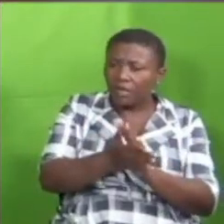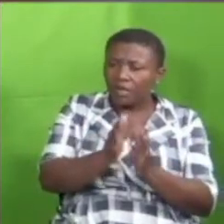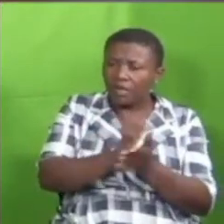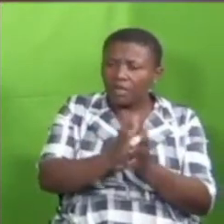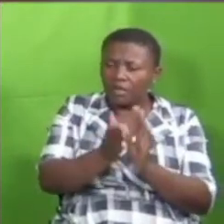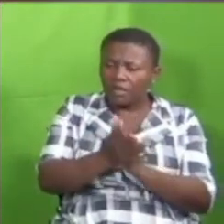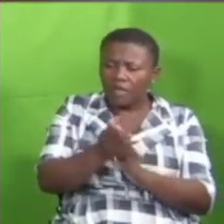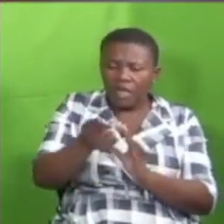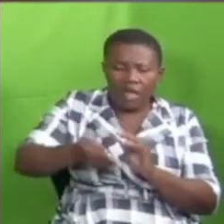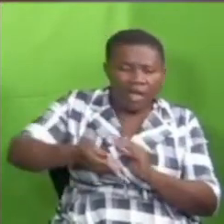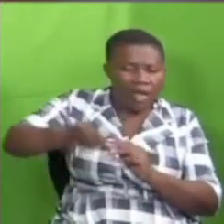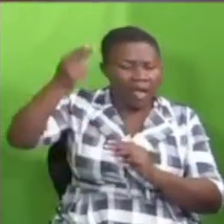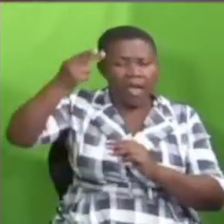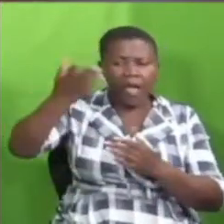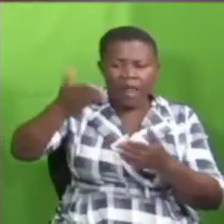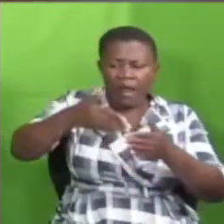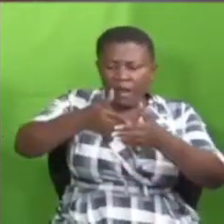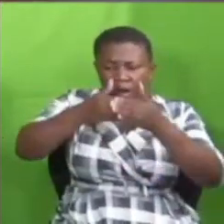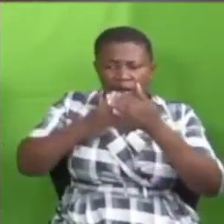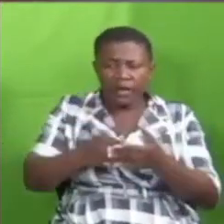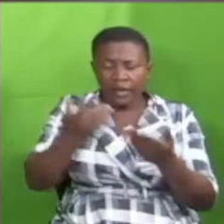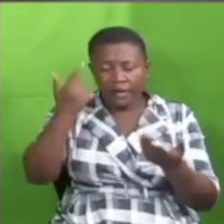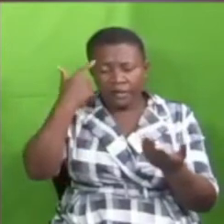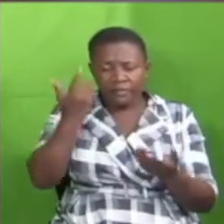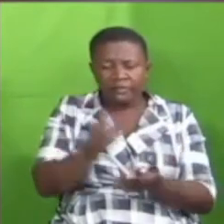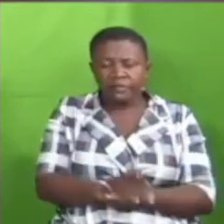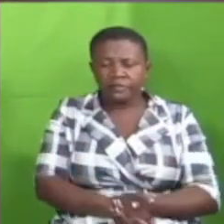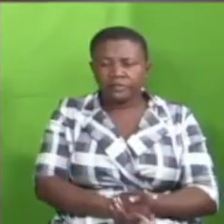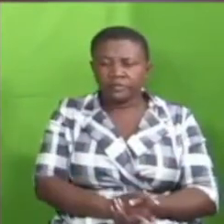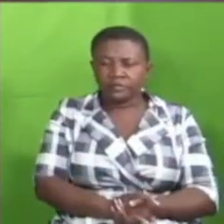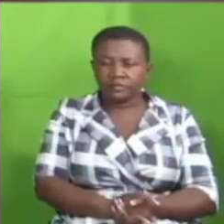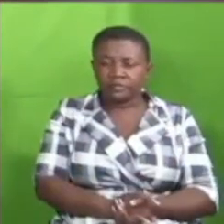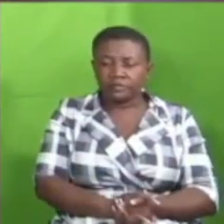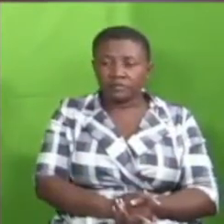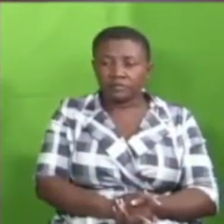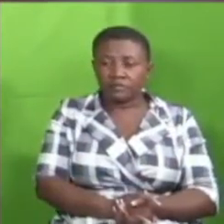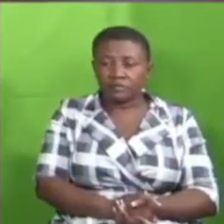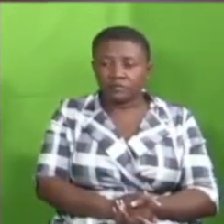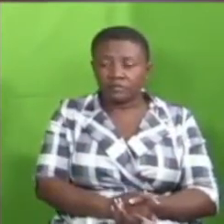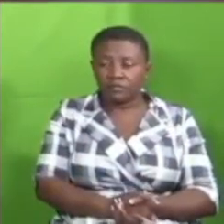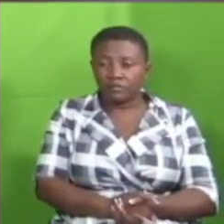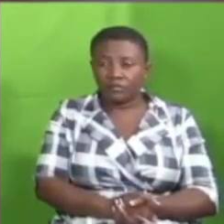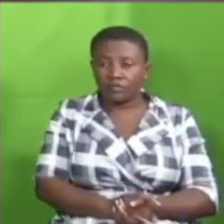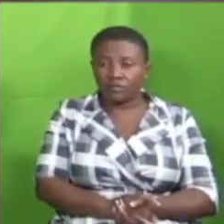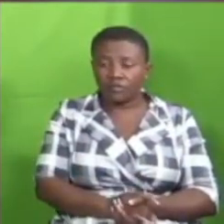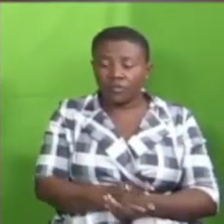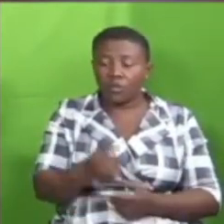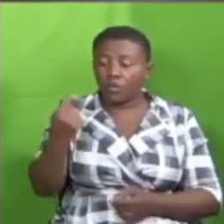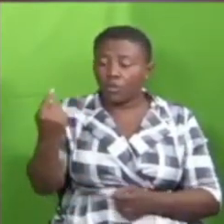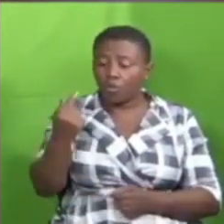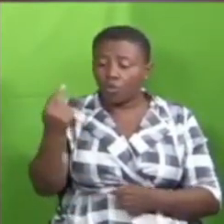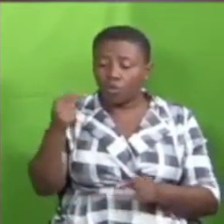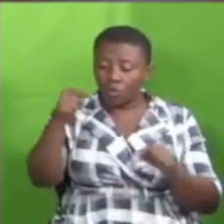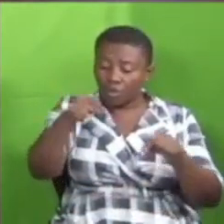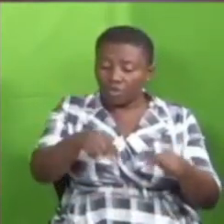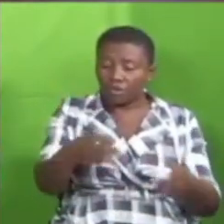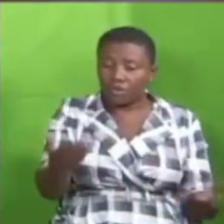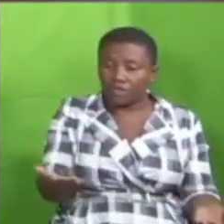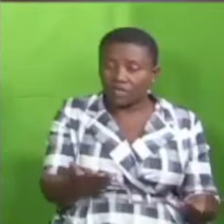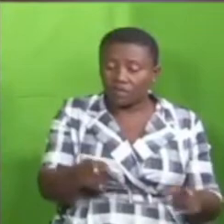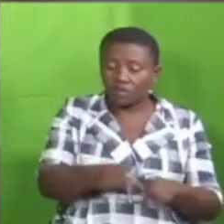who were doing industrialization in our country. And no wonder when he came to the chamber as the MP for